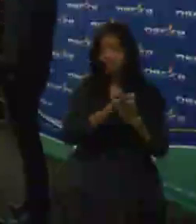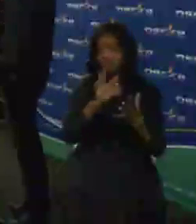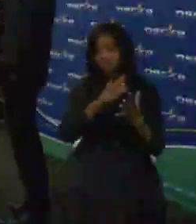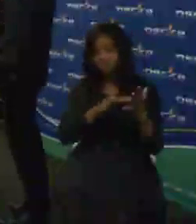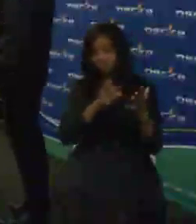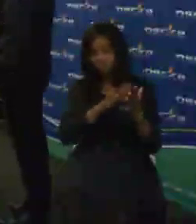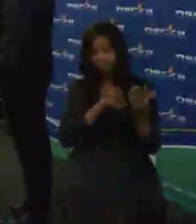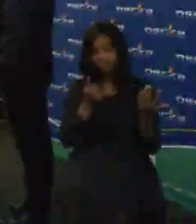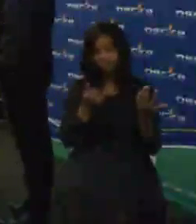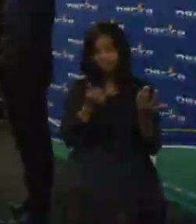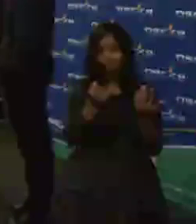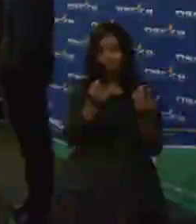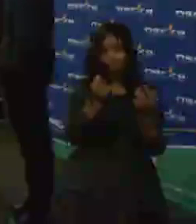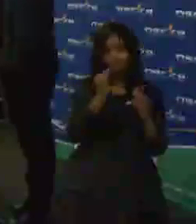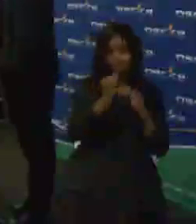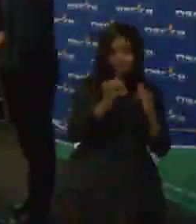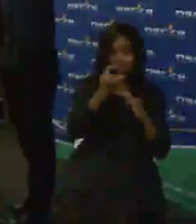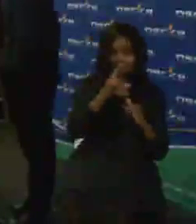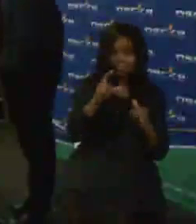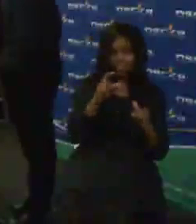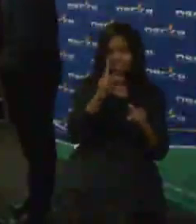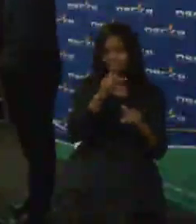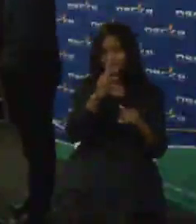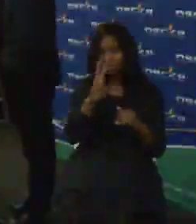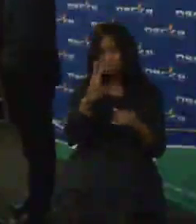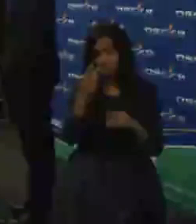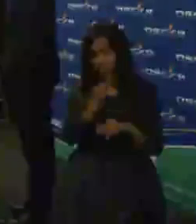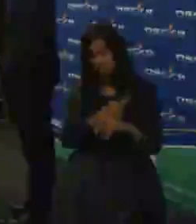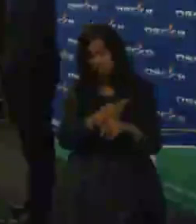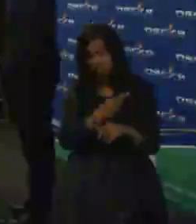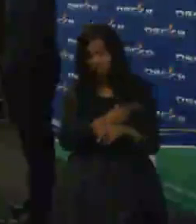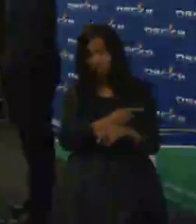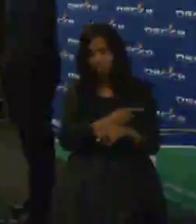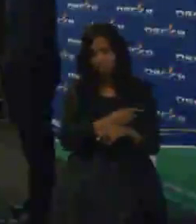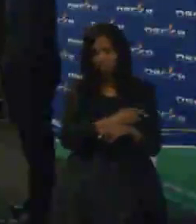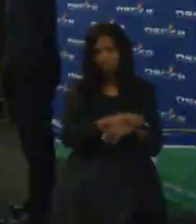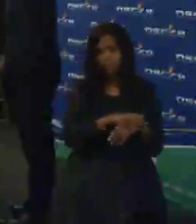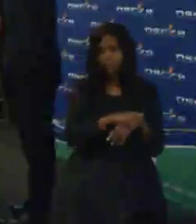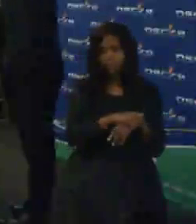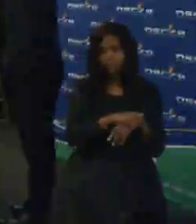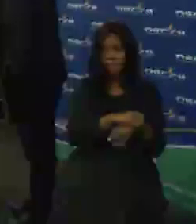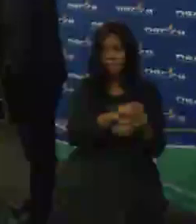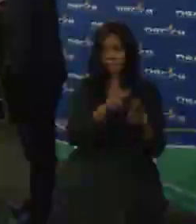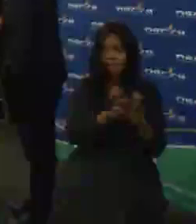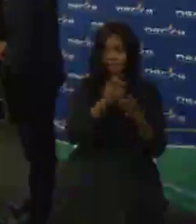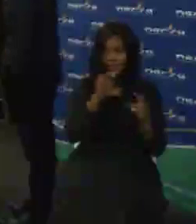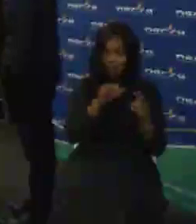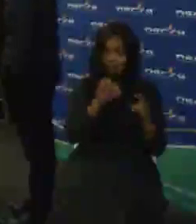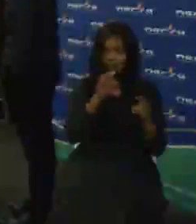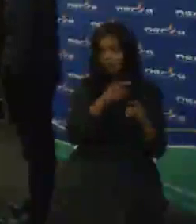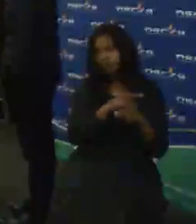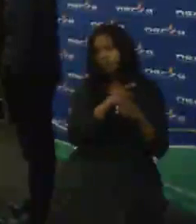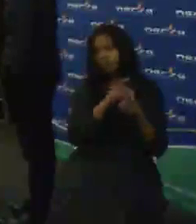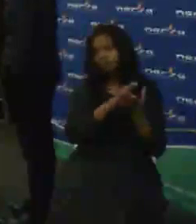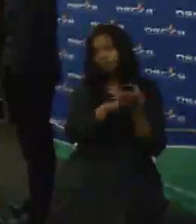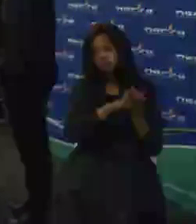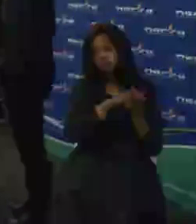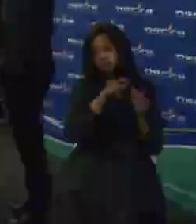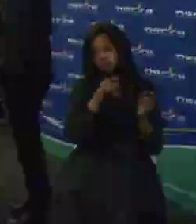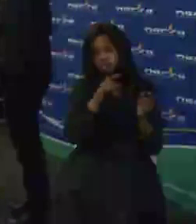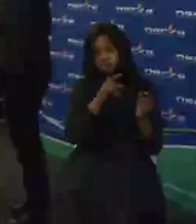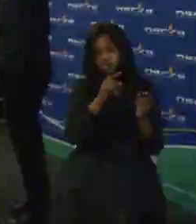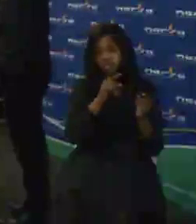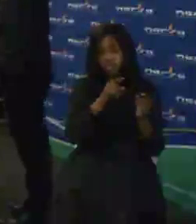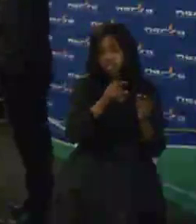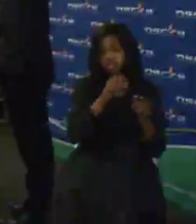to about, at the moment, about 11 cents per kilowatt hour, if I'm correct. The view of J. Palmer is that that is the